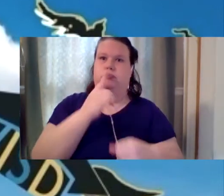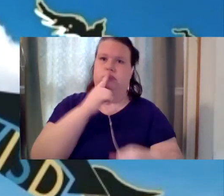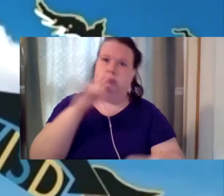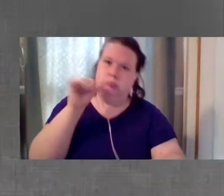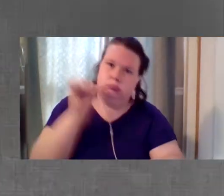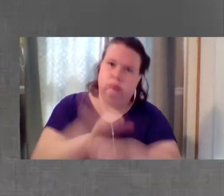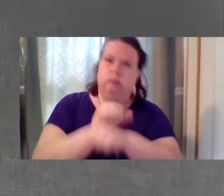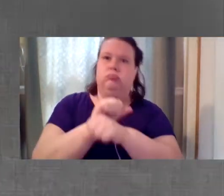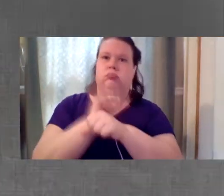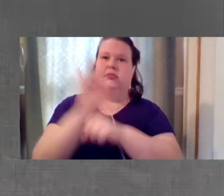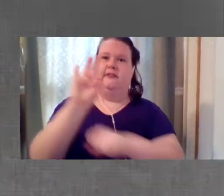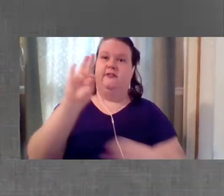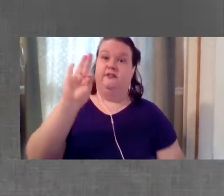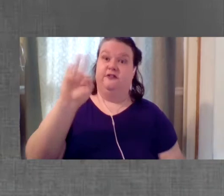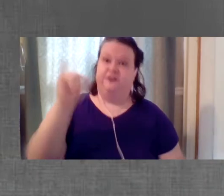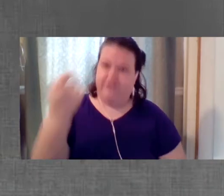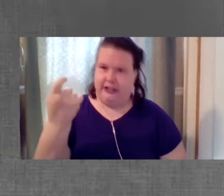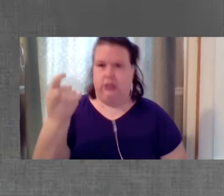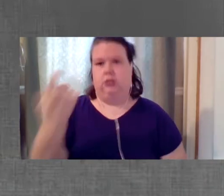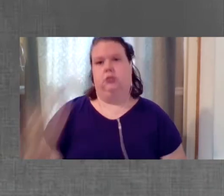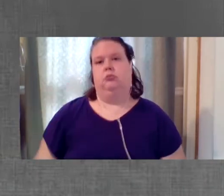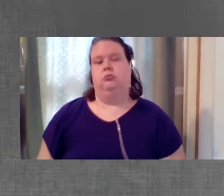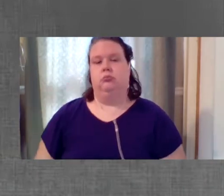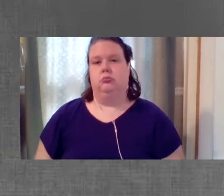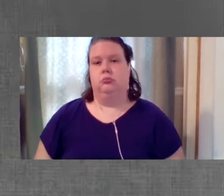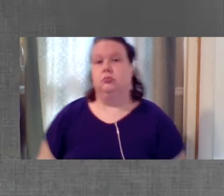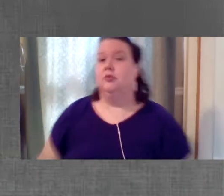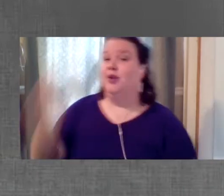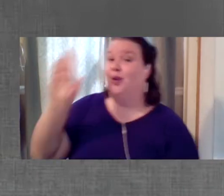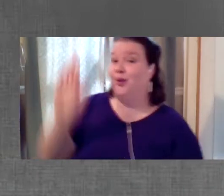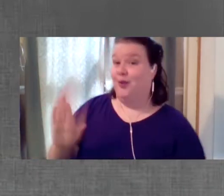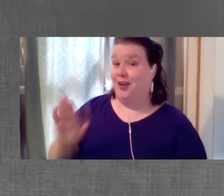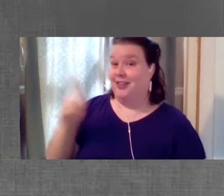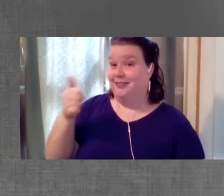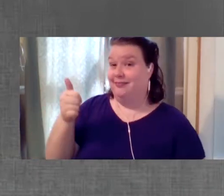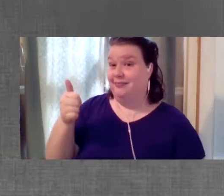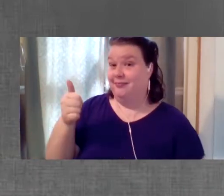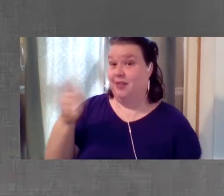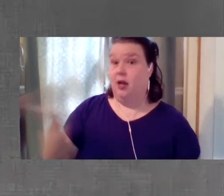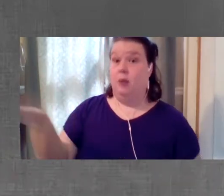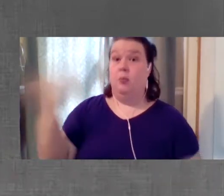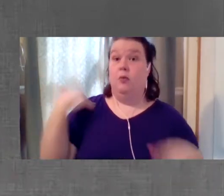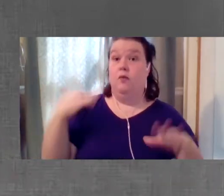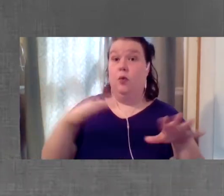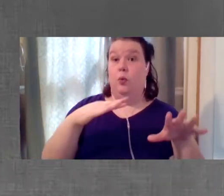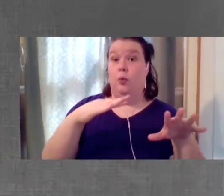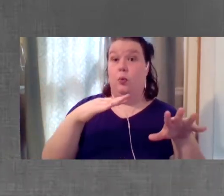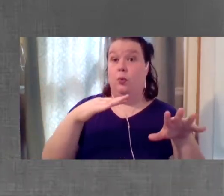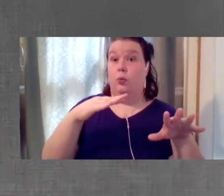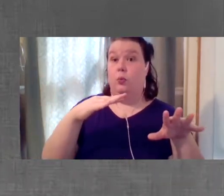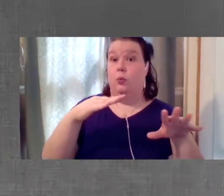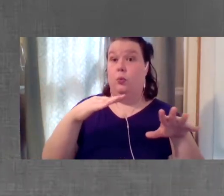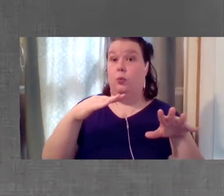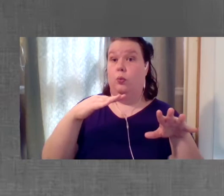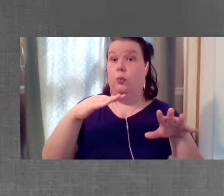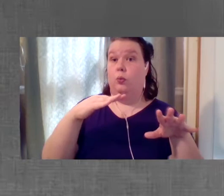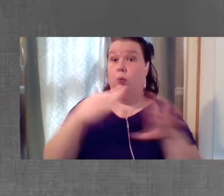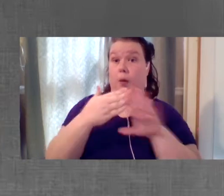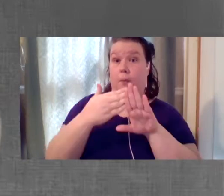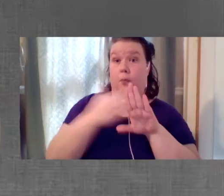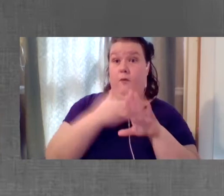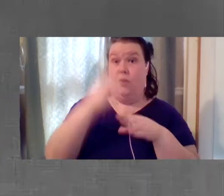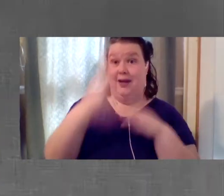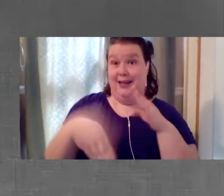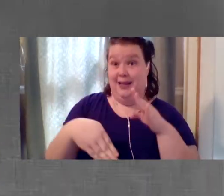Great. Absolutely. How about a thumbs up before we leave the breakout room here for those